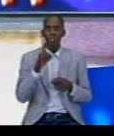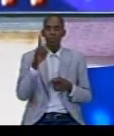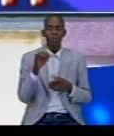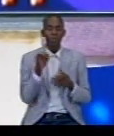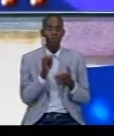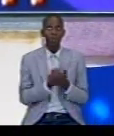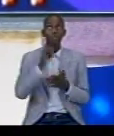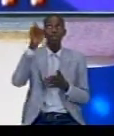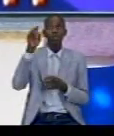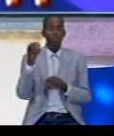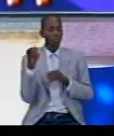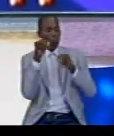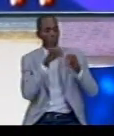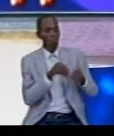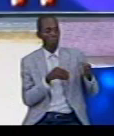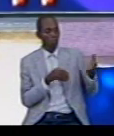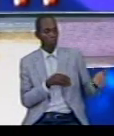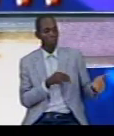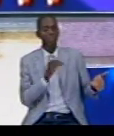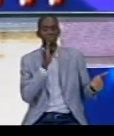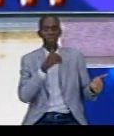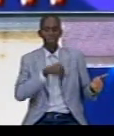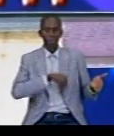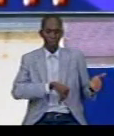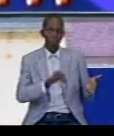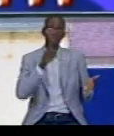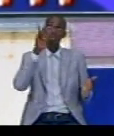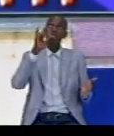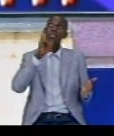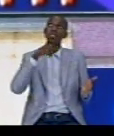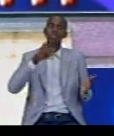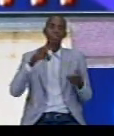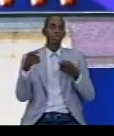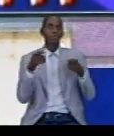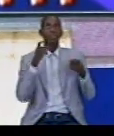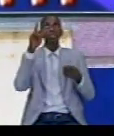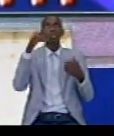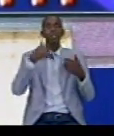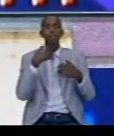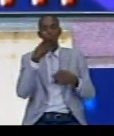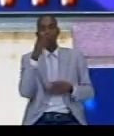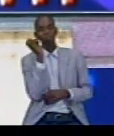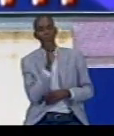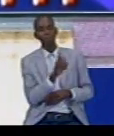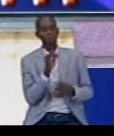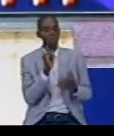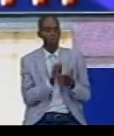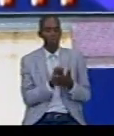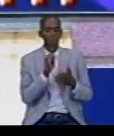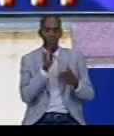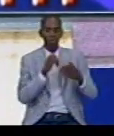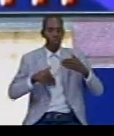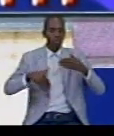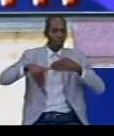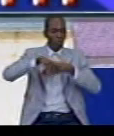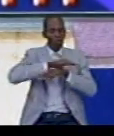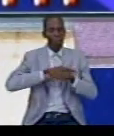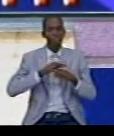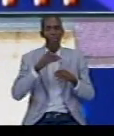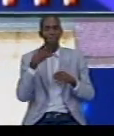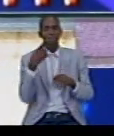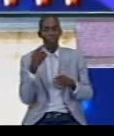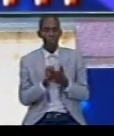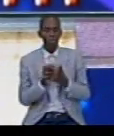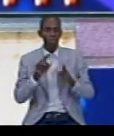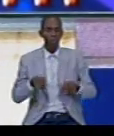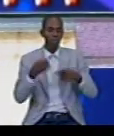there, he's still in charge, and he has a decree that supersedes, that goes